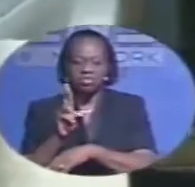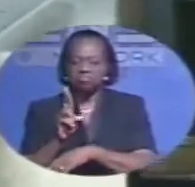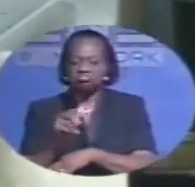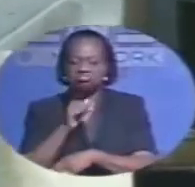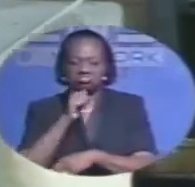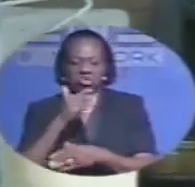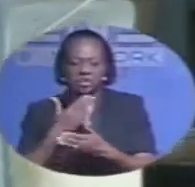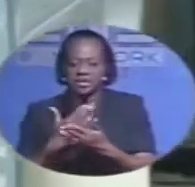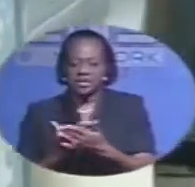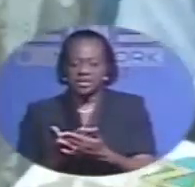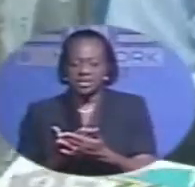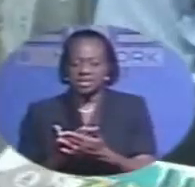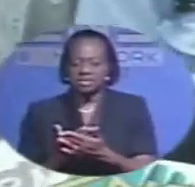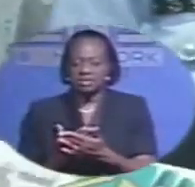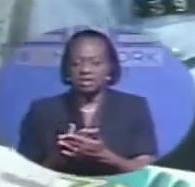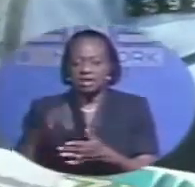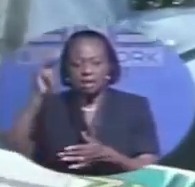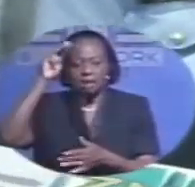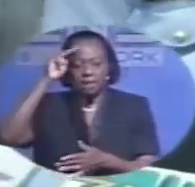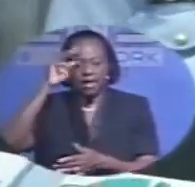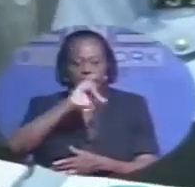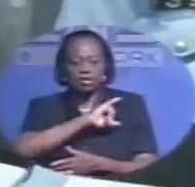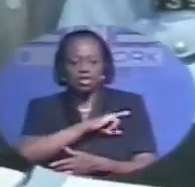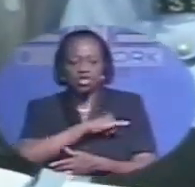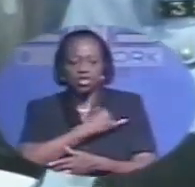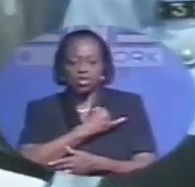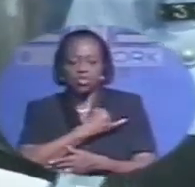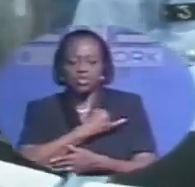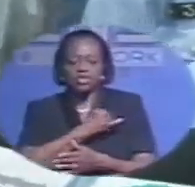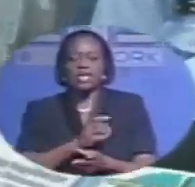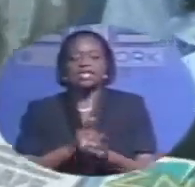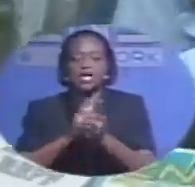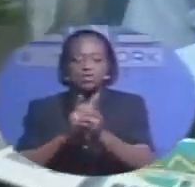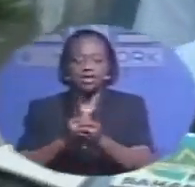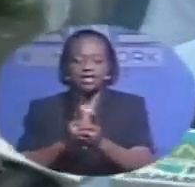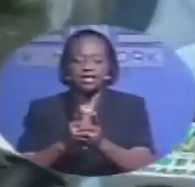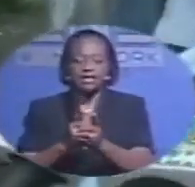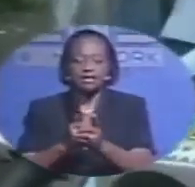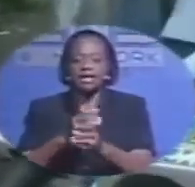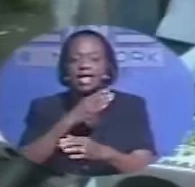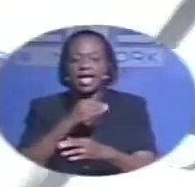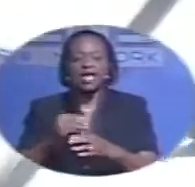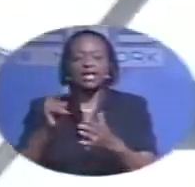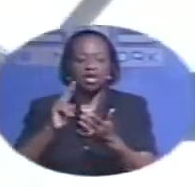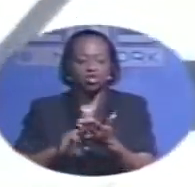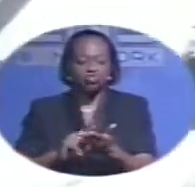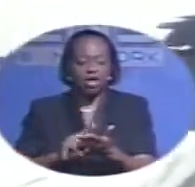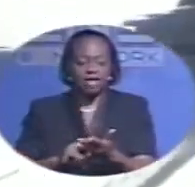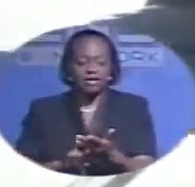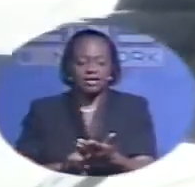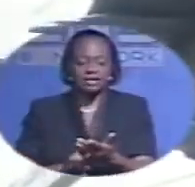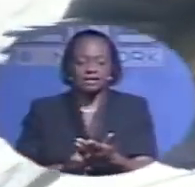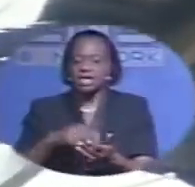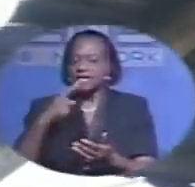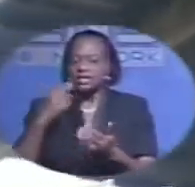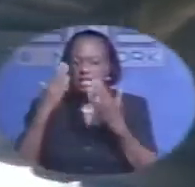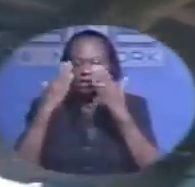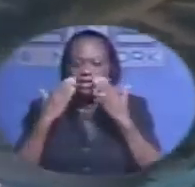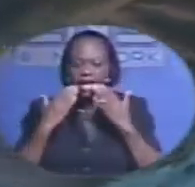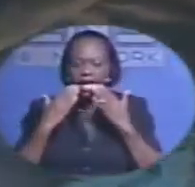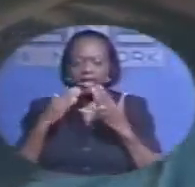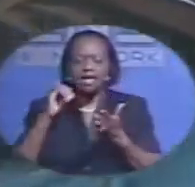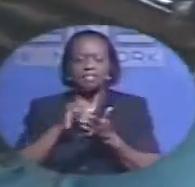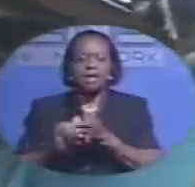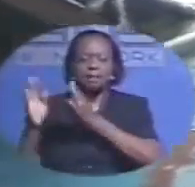to be desired. Michael Jones, director and contractor of the inline project, says it saddens him to see that Bahamians are still living this way